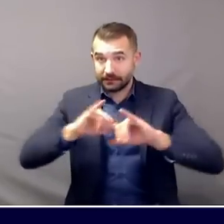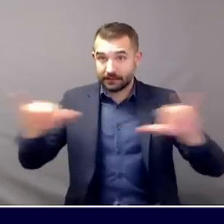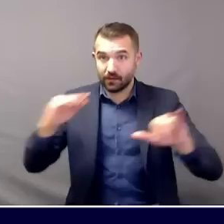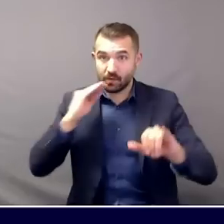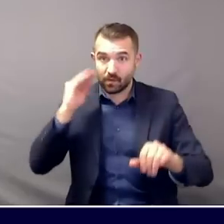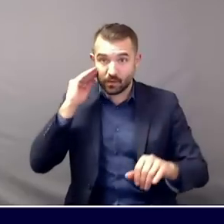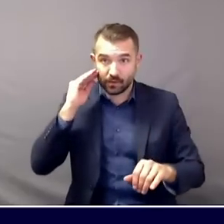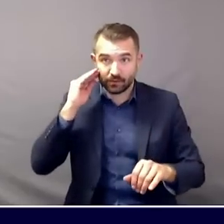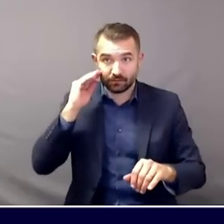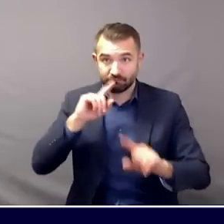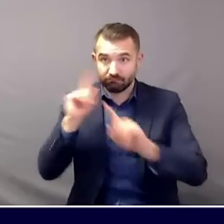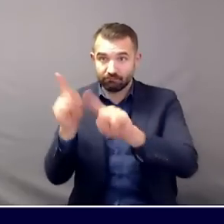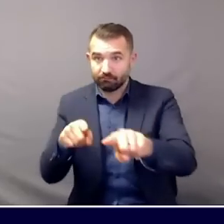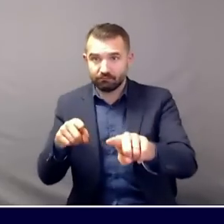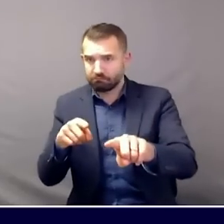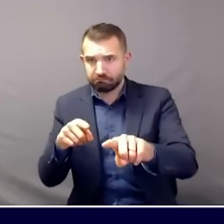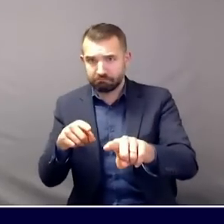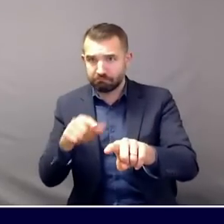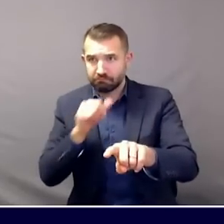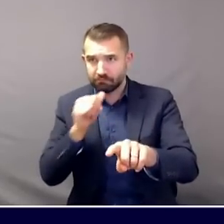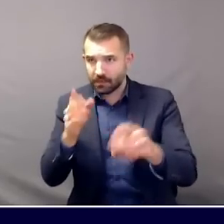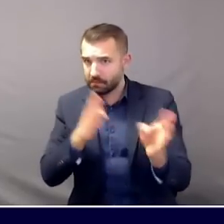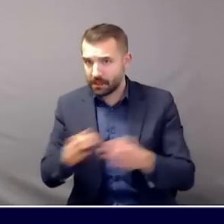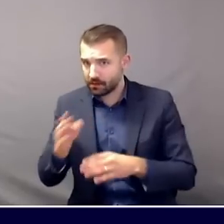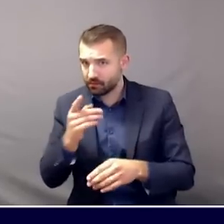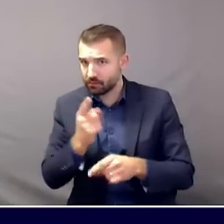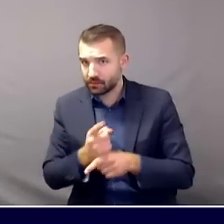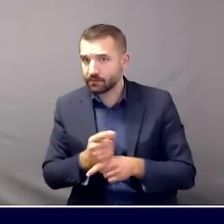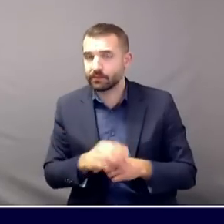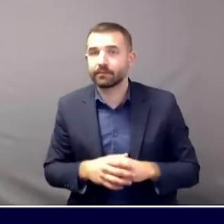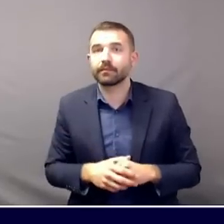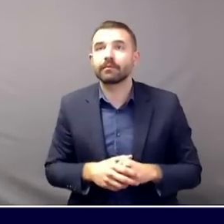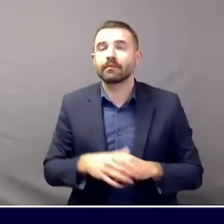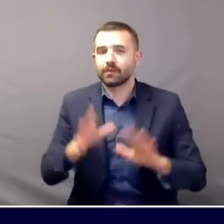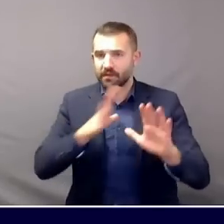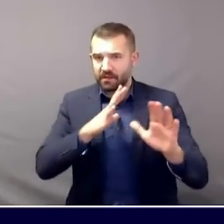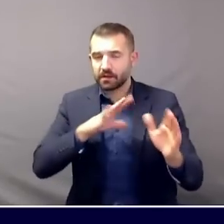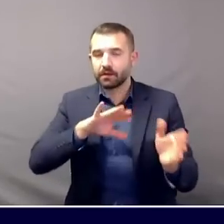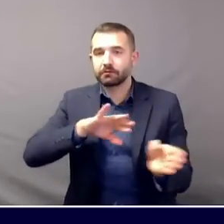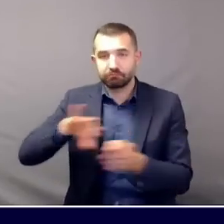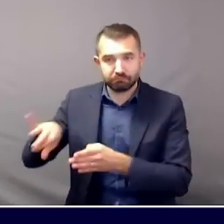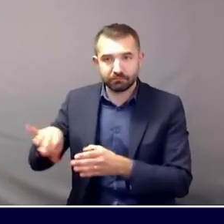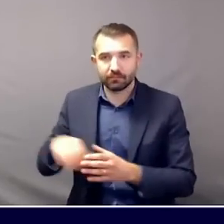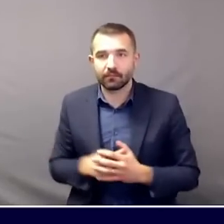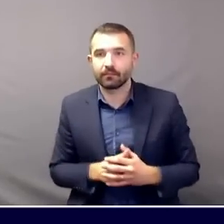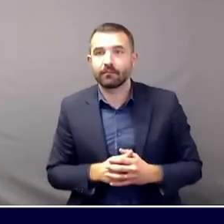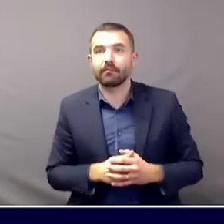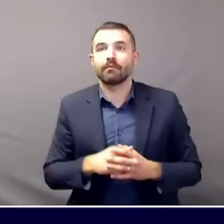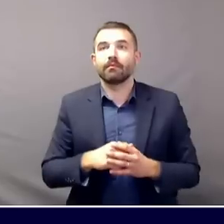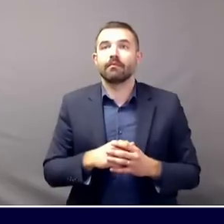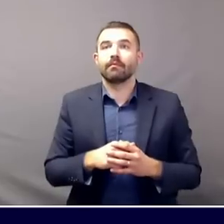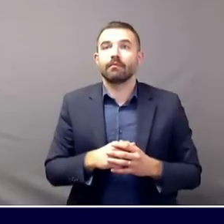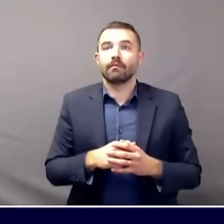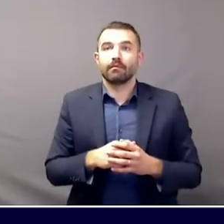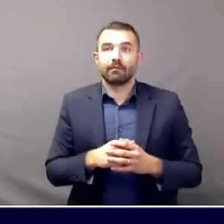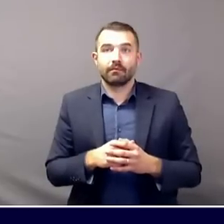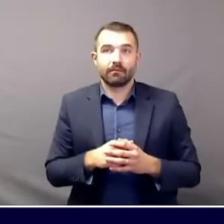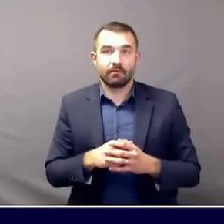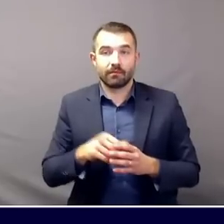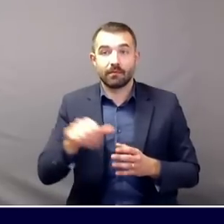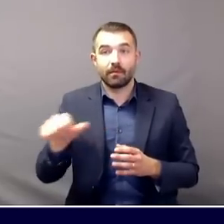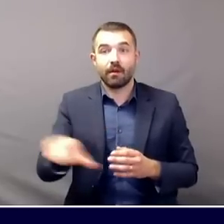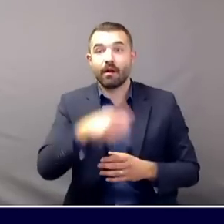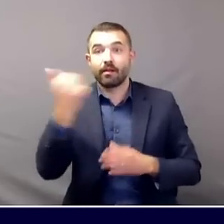So in the absence of a lockdown, are you considering putting back any of the restrictions like some of the other governors are doing, like reducing